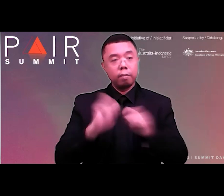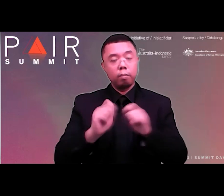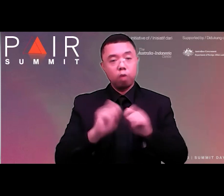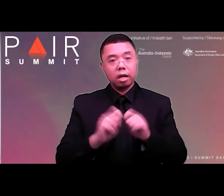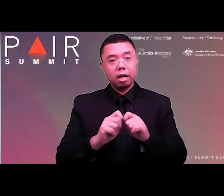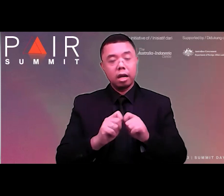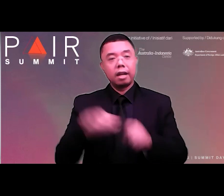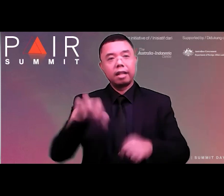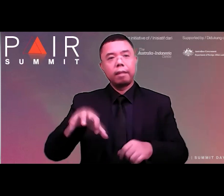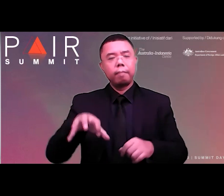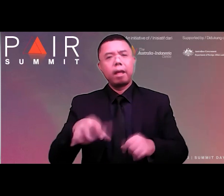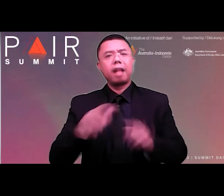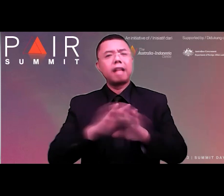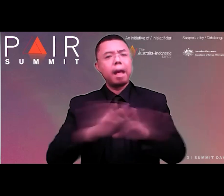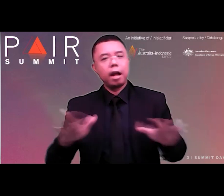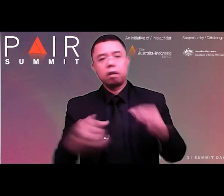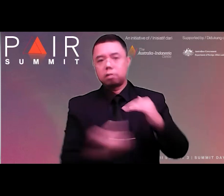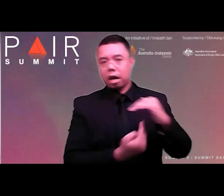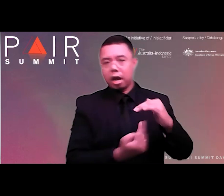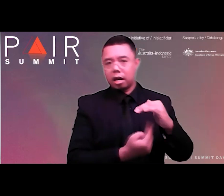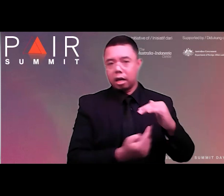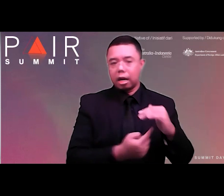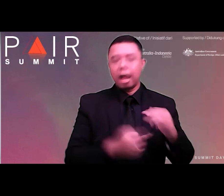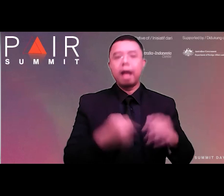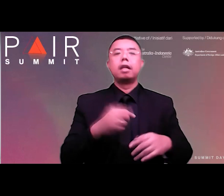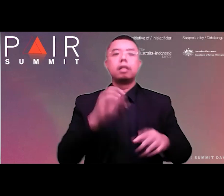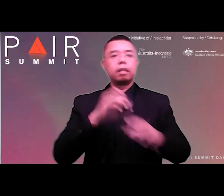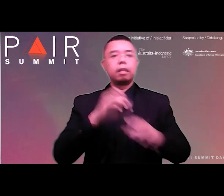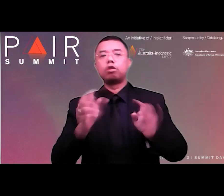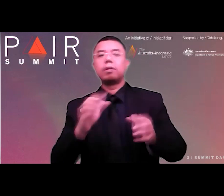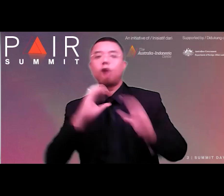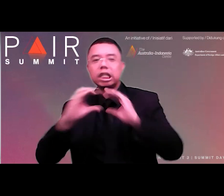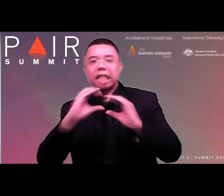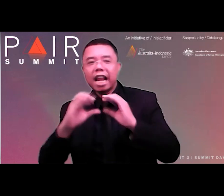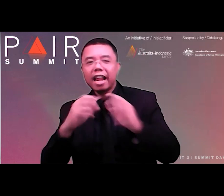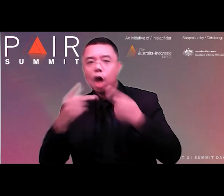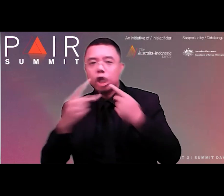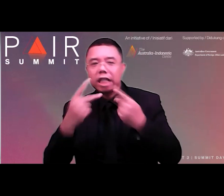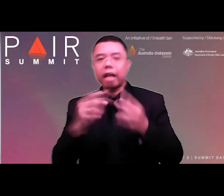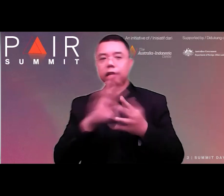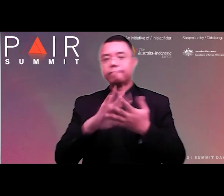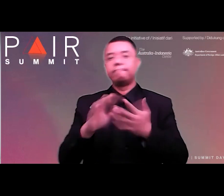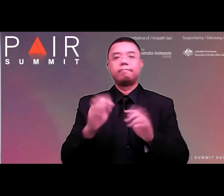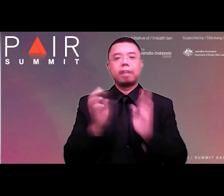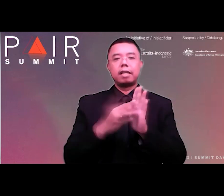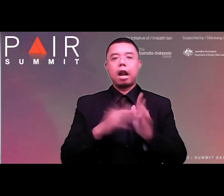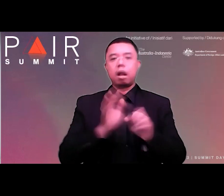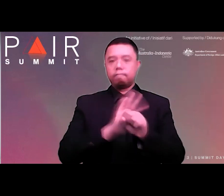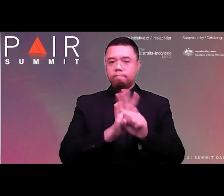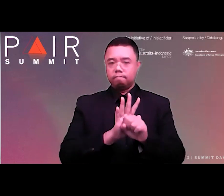psychological counselling to help with the pressures of the COVID era, and developing better communication products to